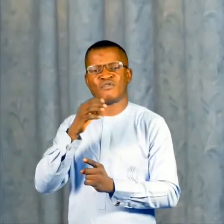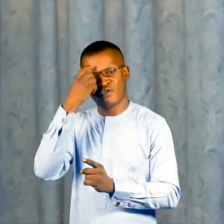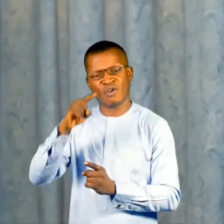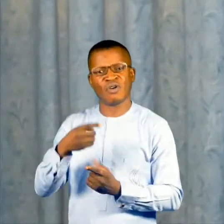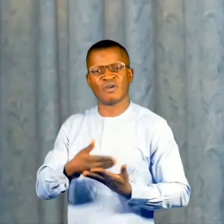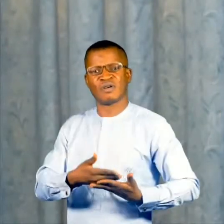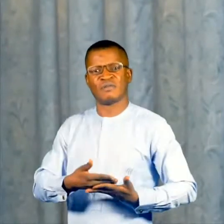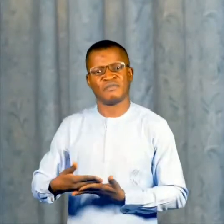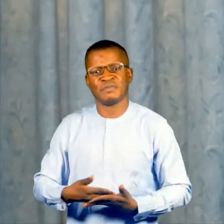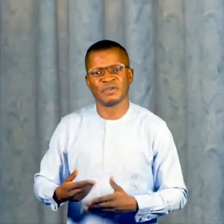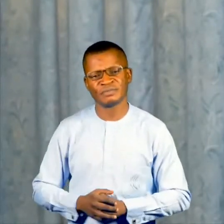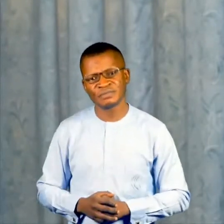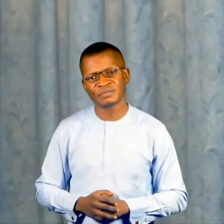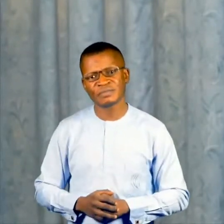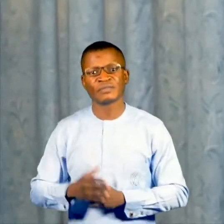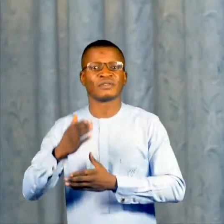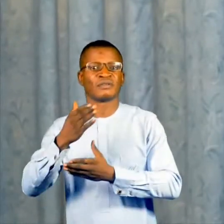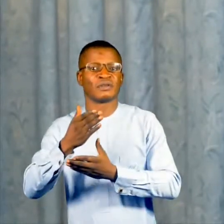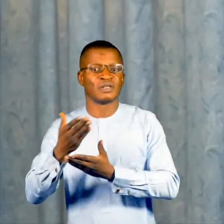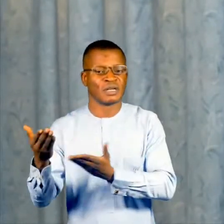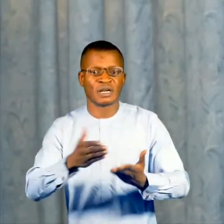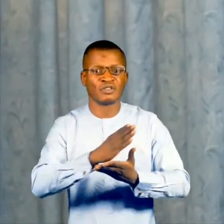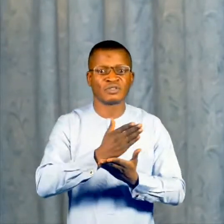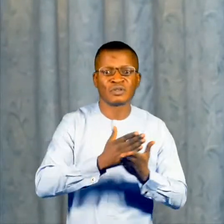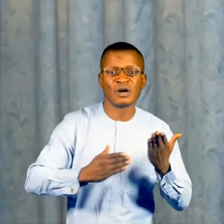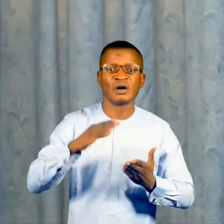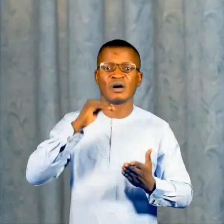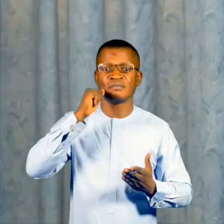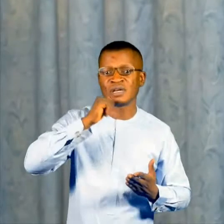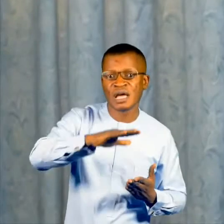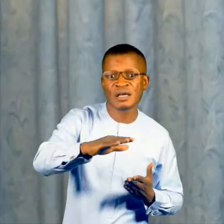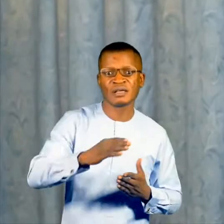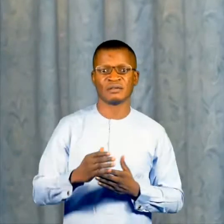where they bring in girls. Some of them, they bring some men